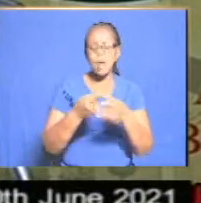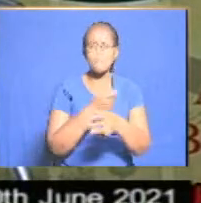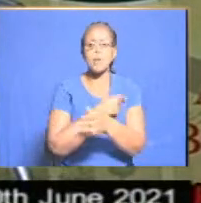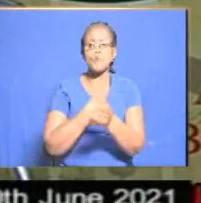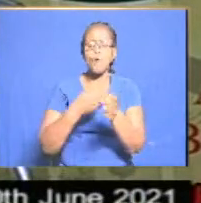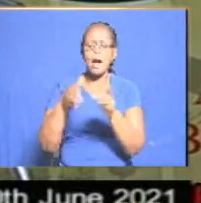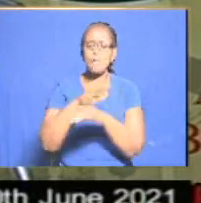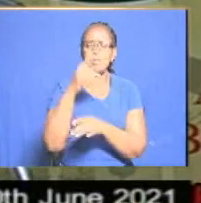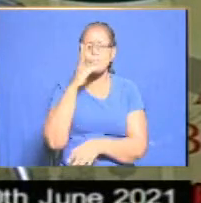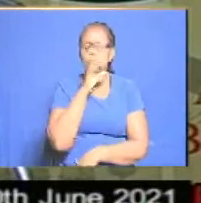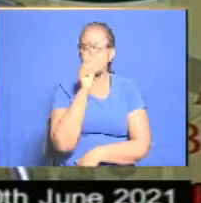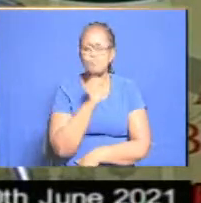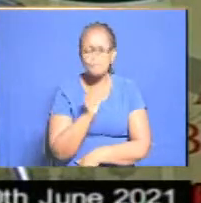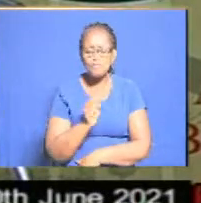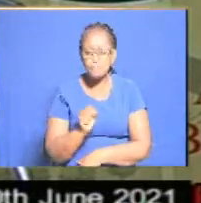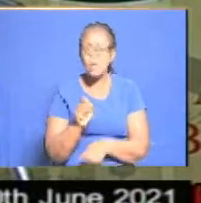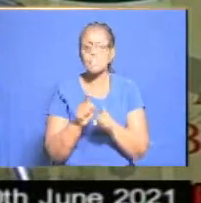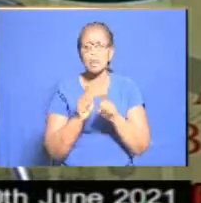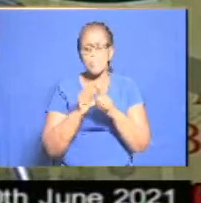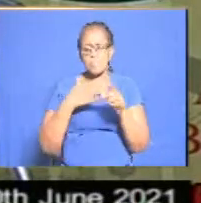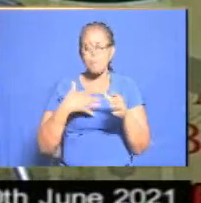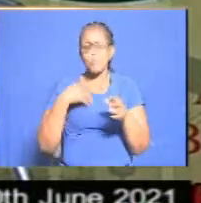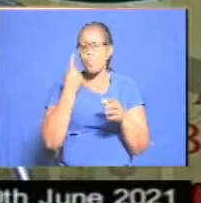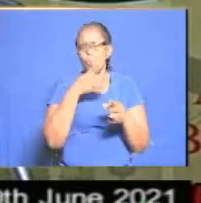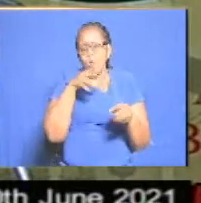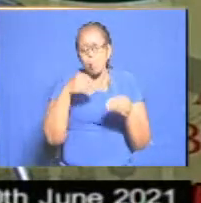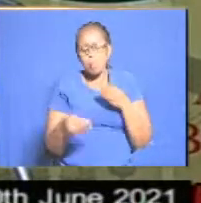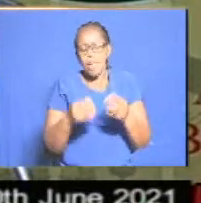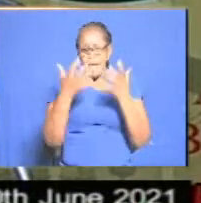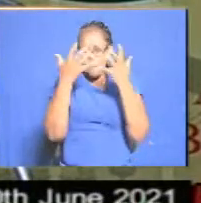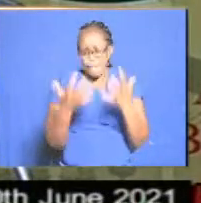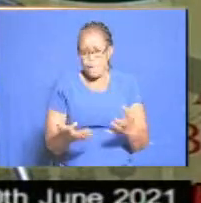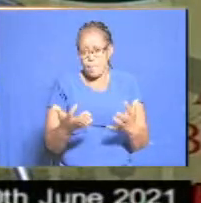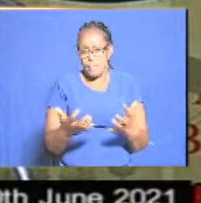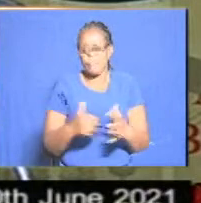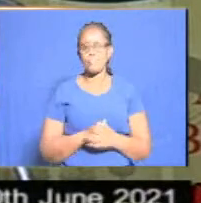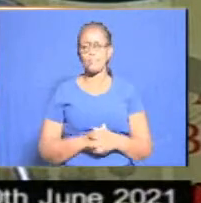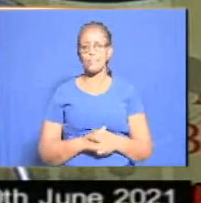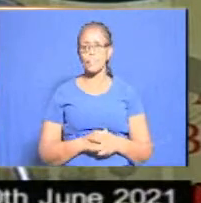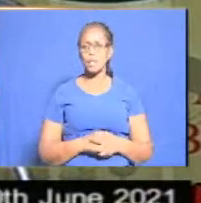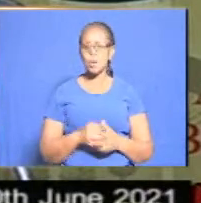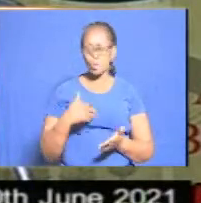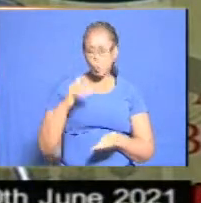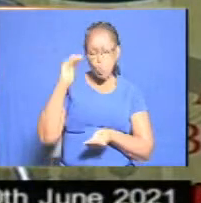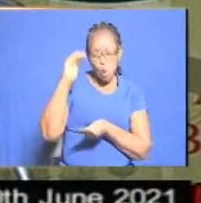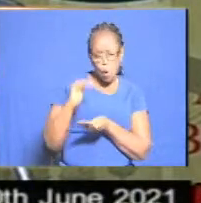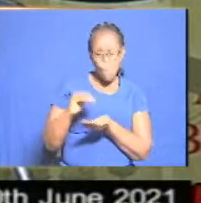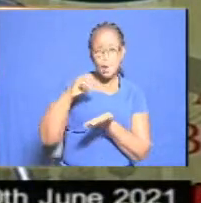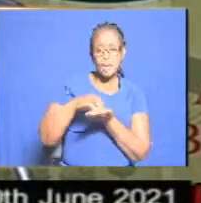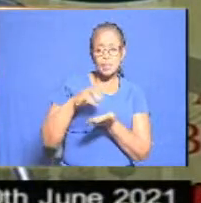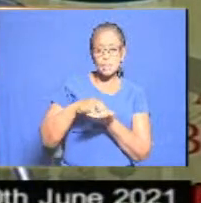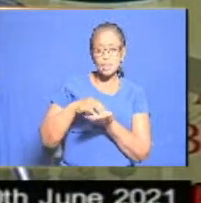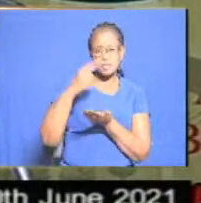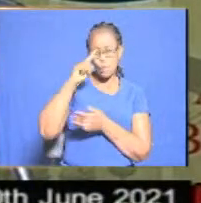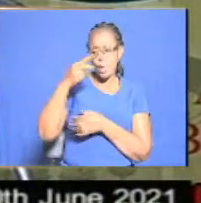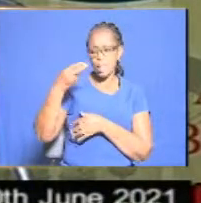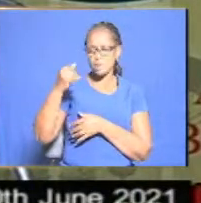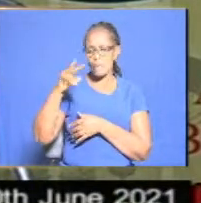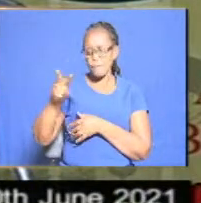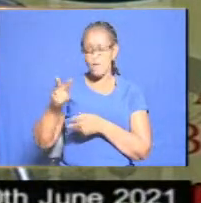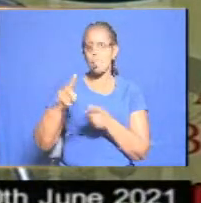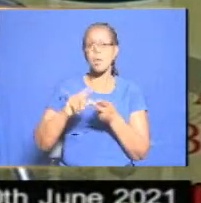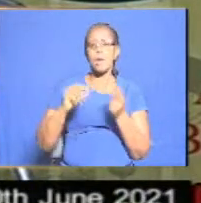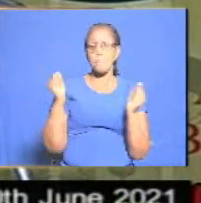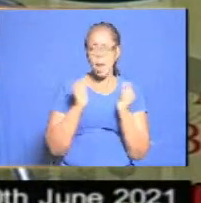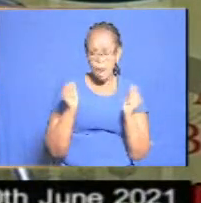the elderly and severely disabled persons in our society. To lower cases of HIV, AIDS, and malaria,